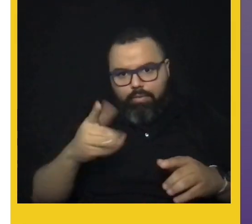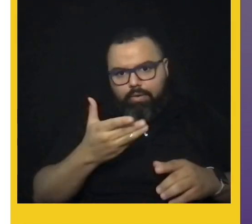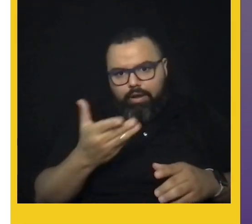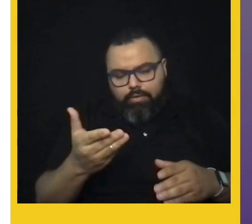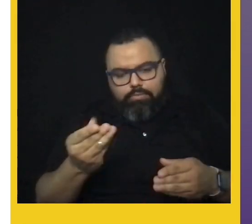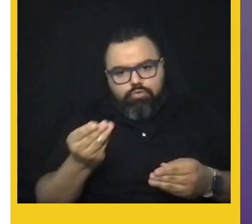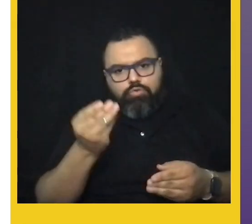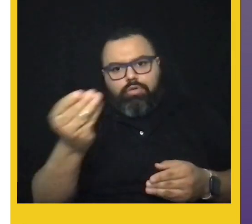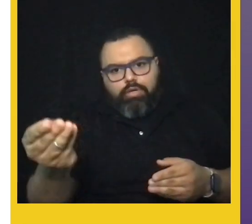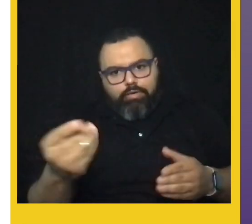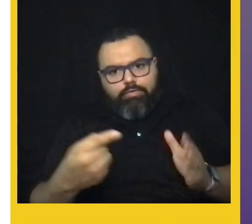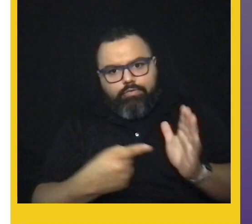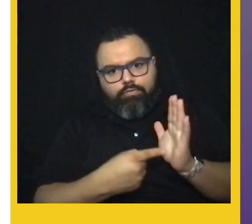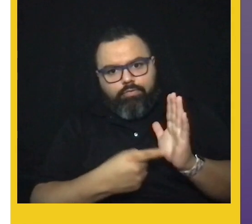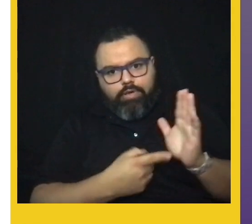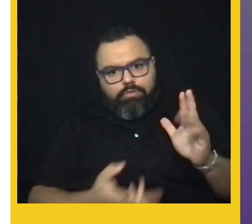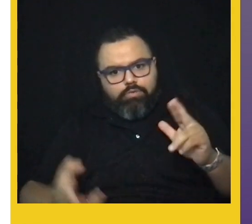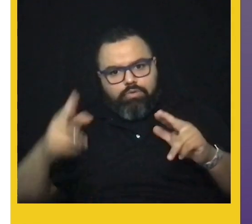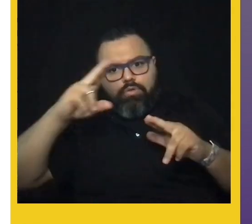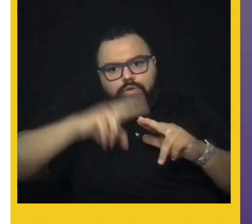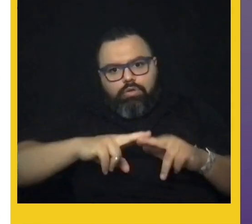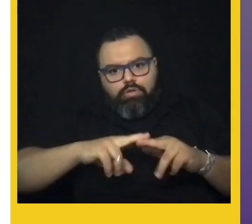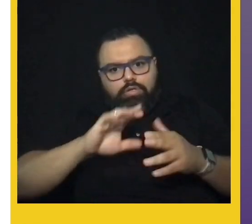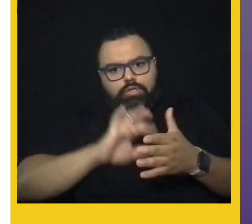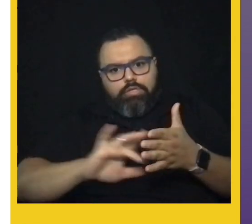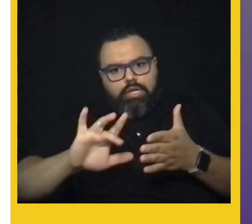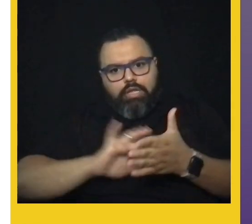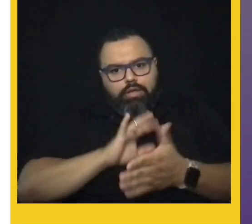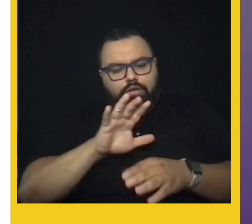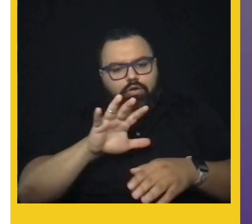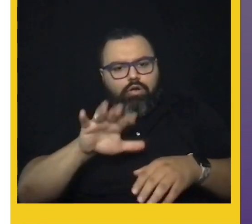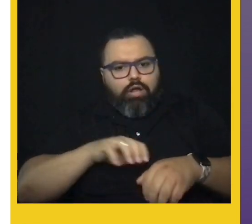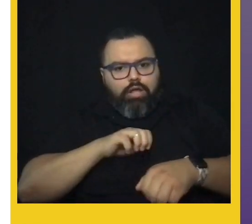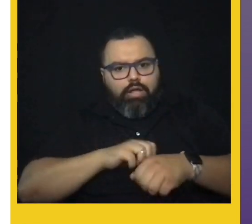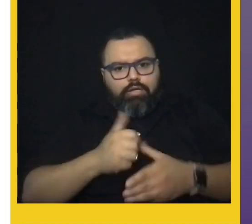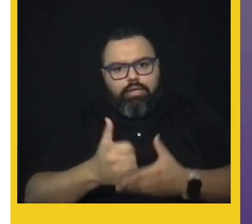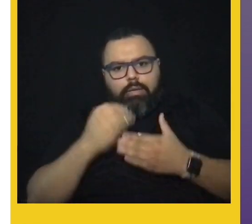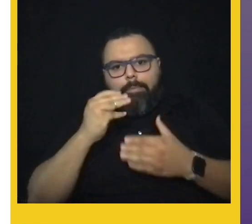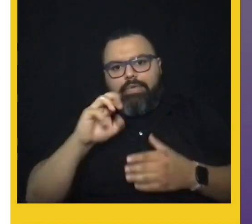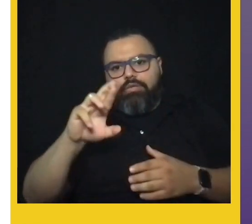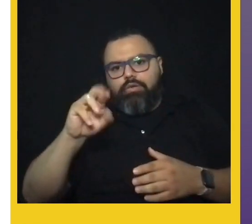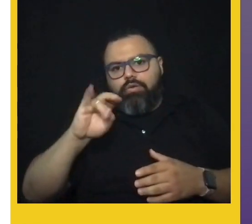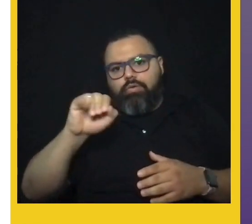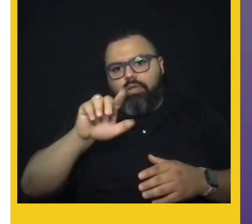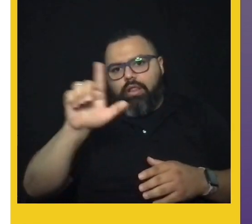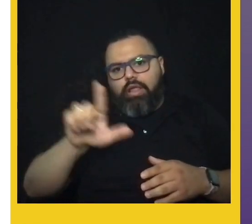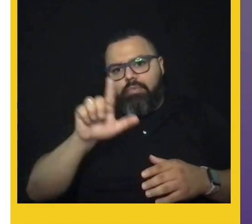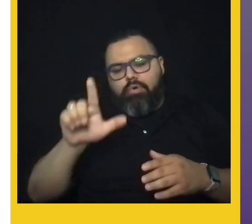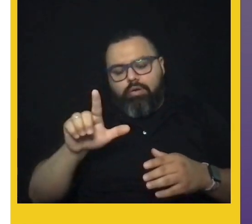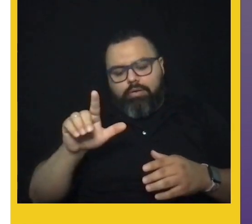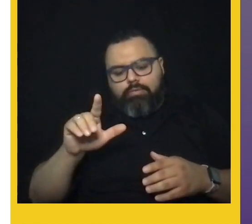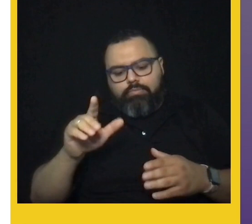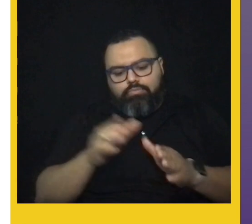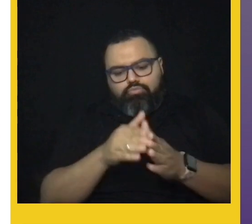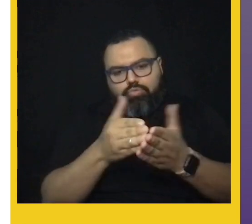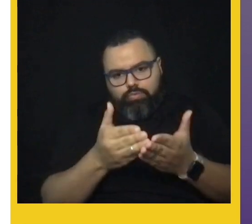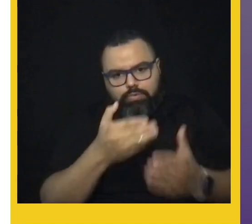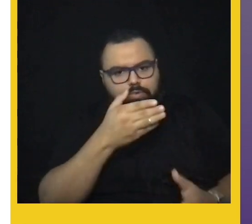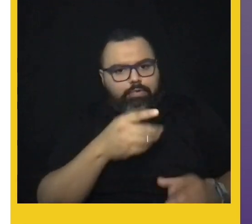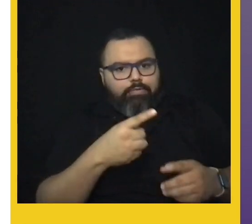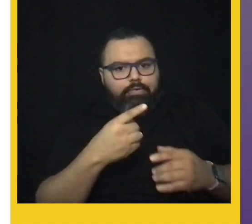library items as soon as possible to prevent increased fines, to clear accounts, and to help Mr. Rojas complete our library